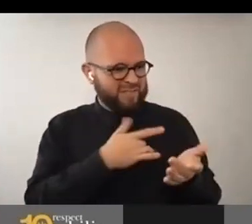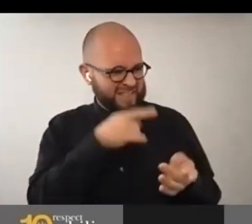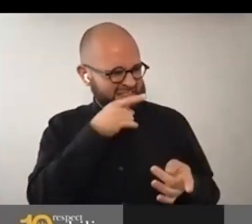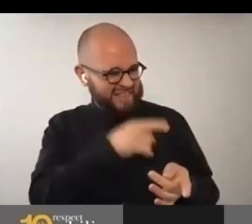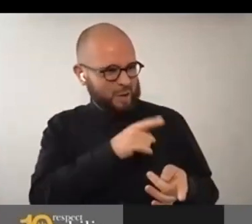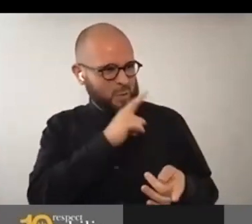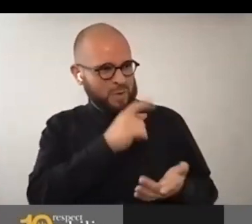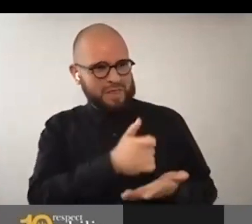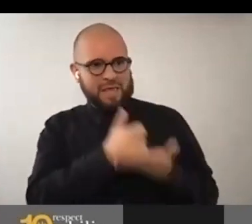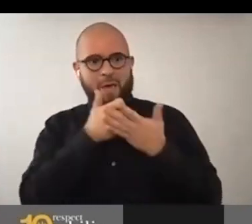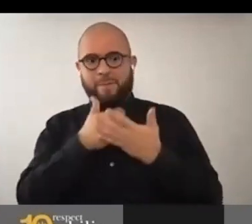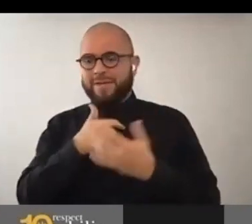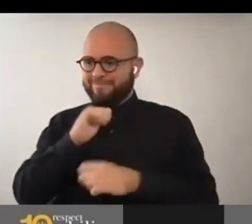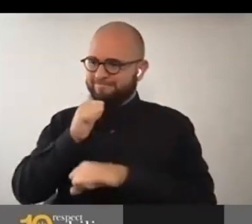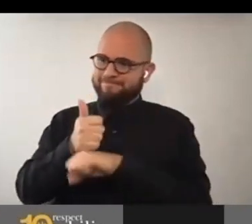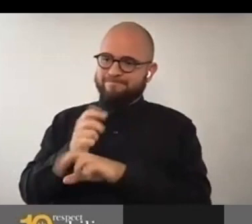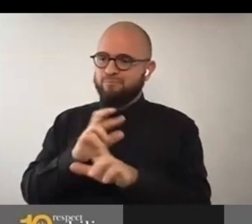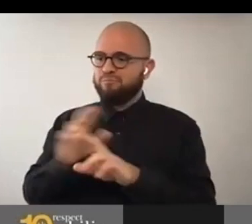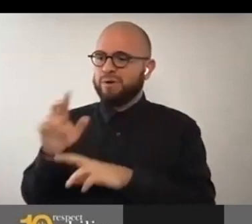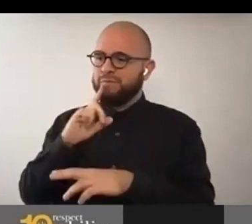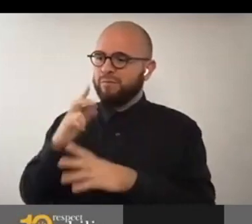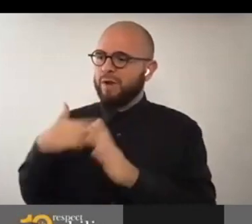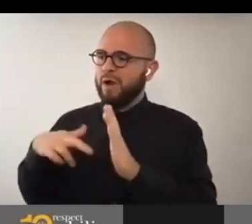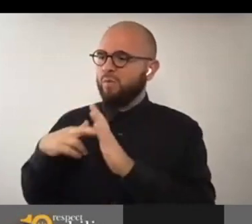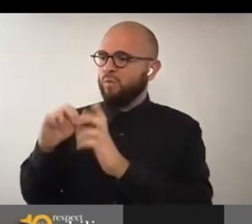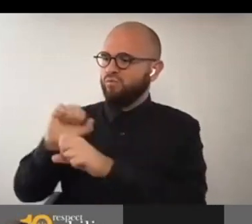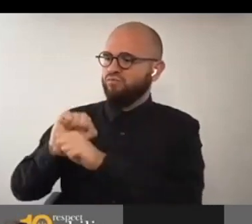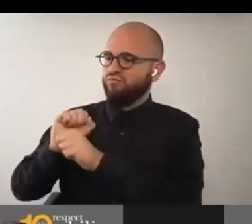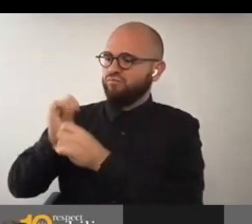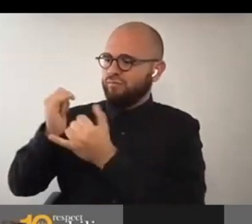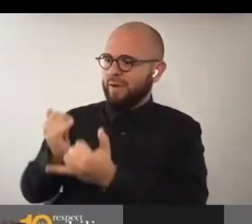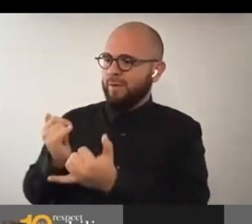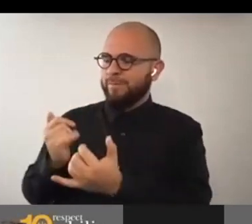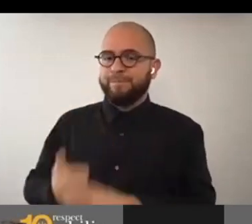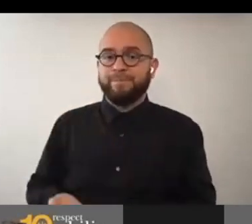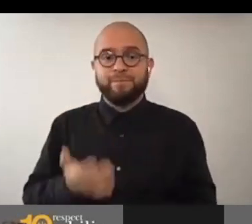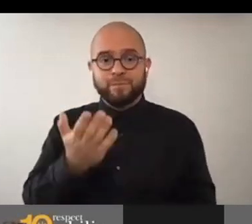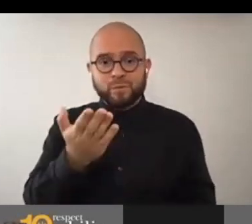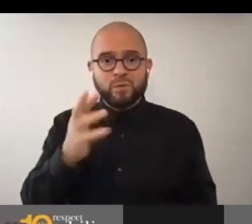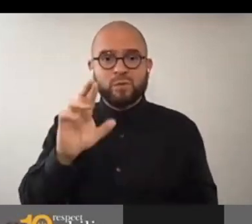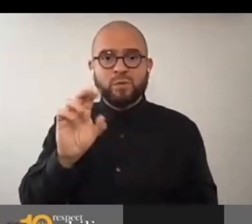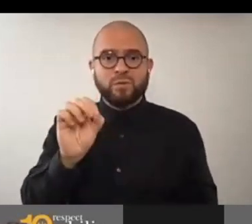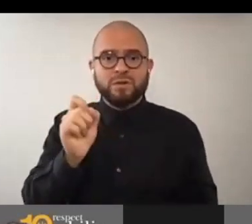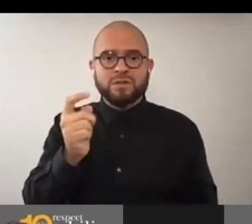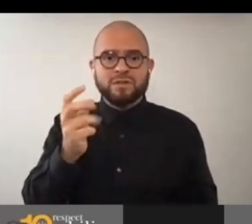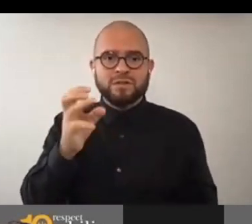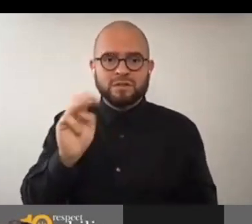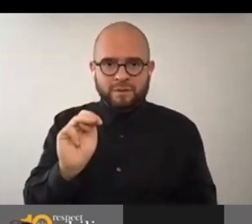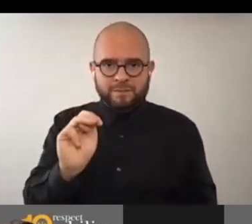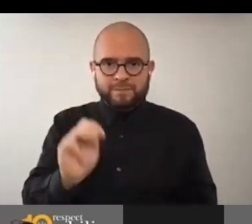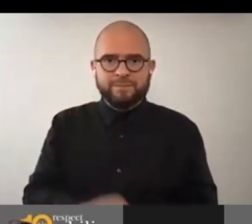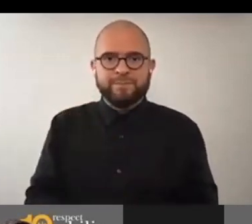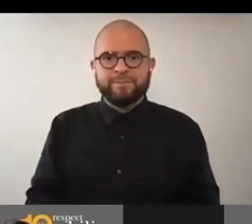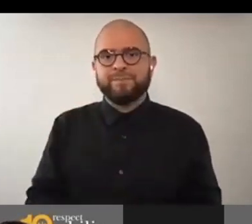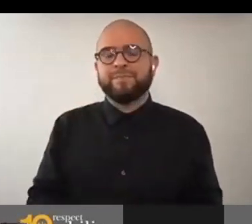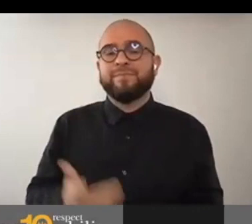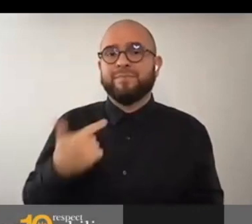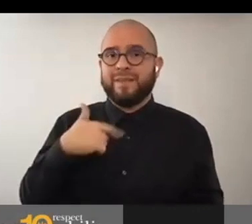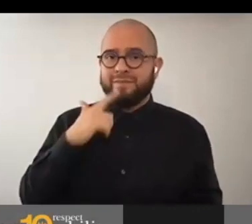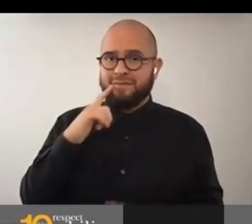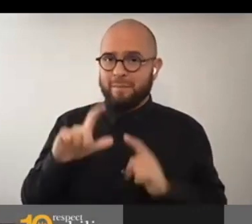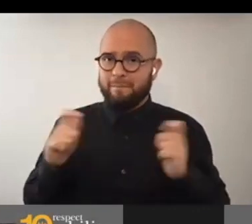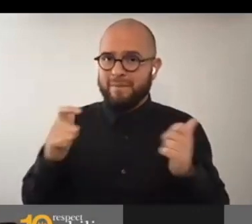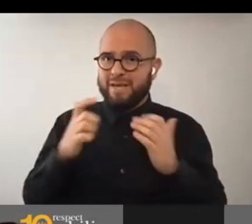And let's start with Rostam on that one. So I think a couple of the big skills that I learned that